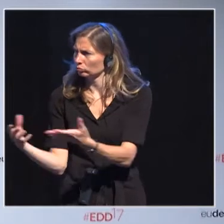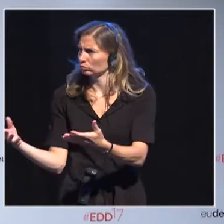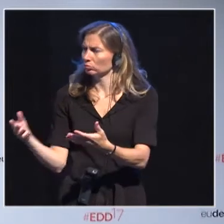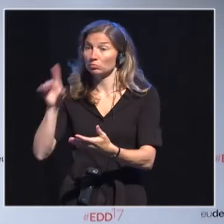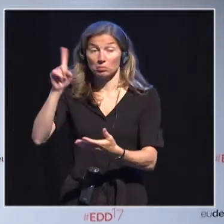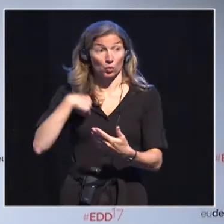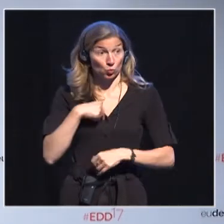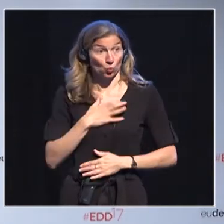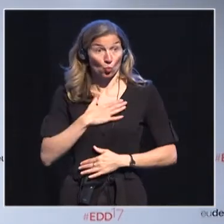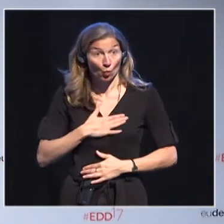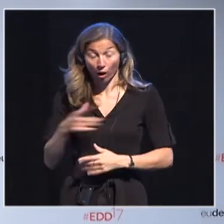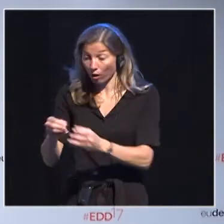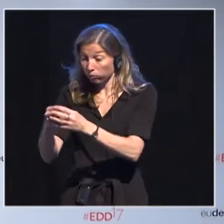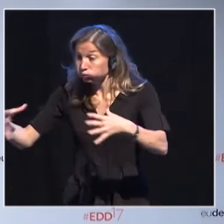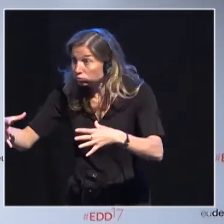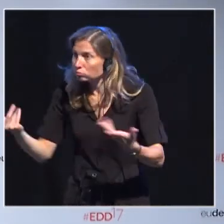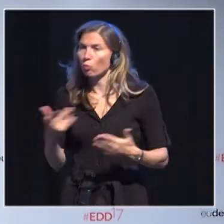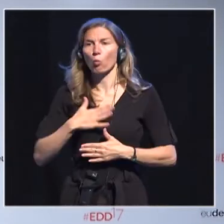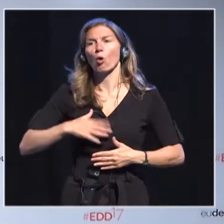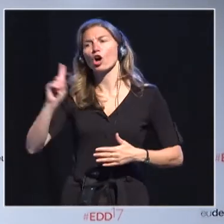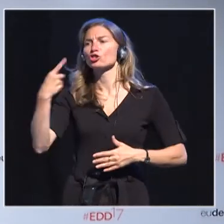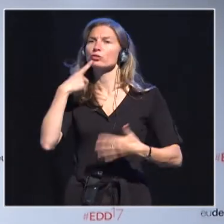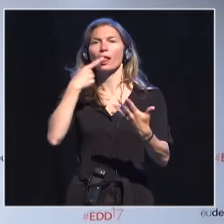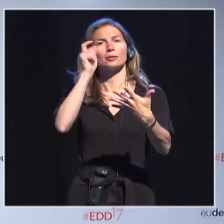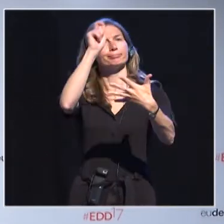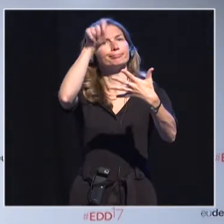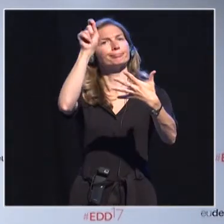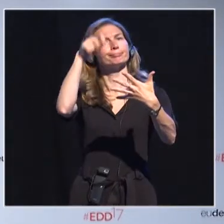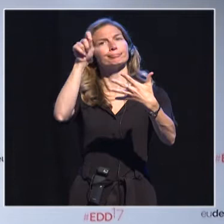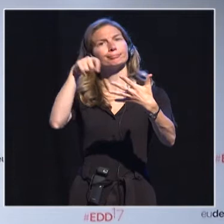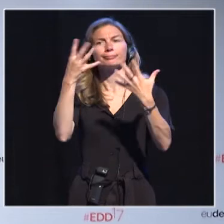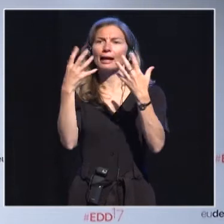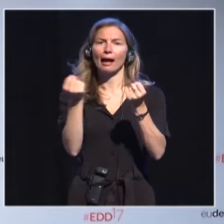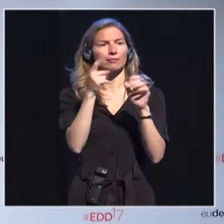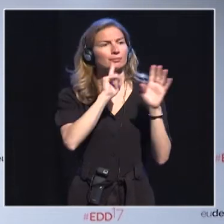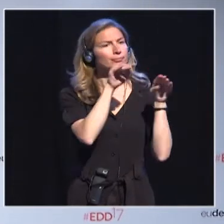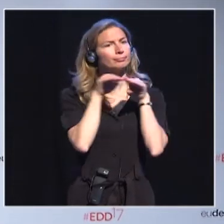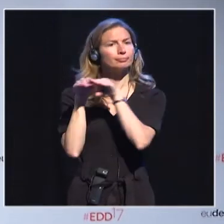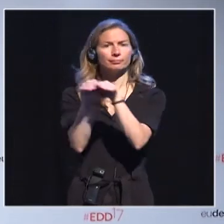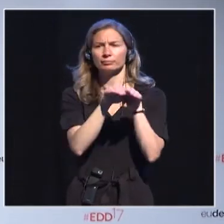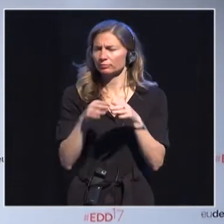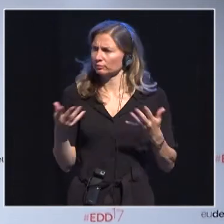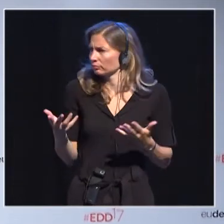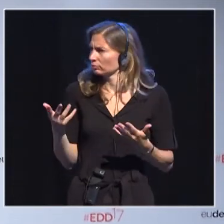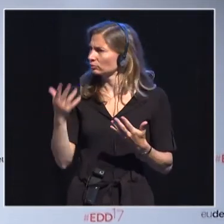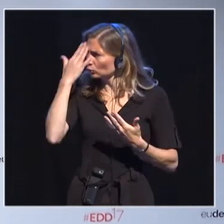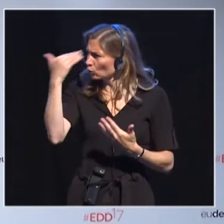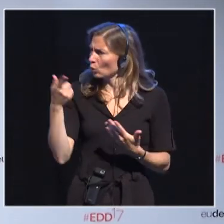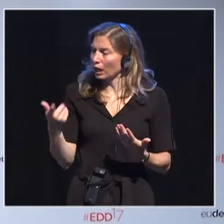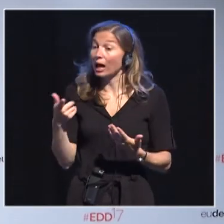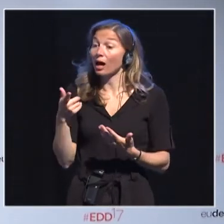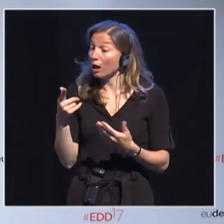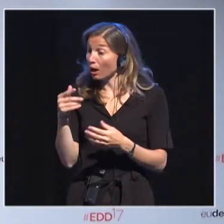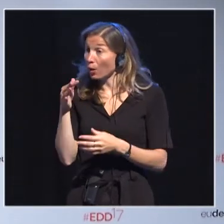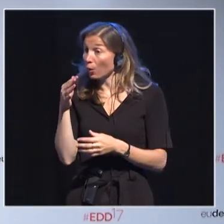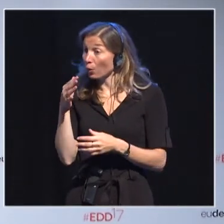it to check a box for their diversity portfolio? Or what are the risks of not having more females